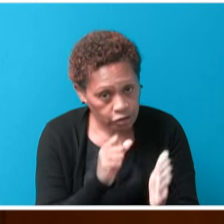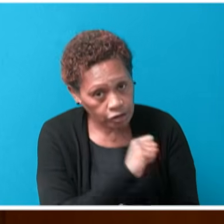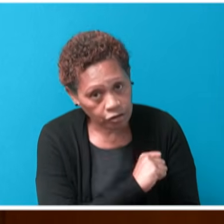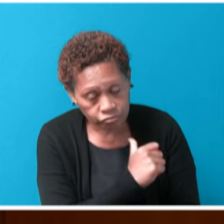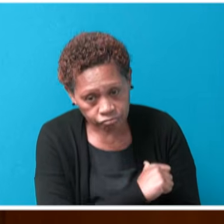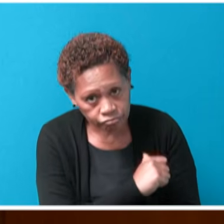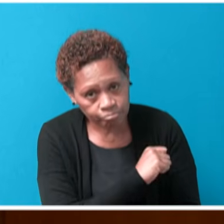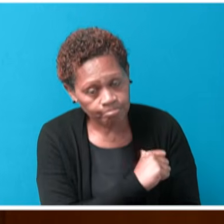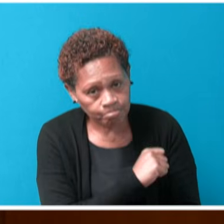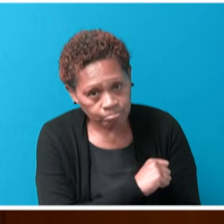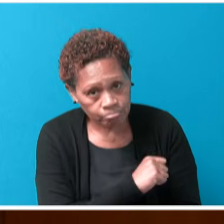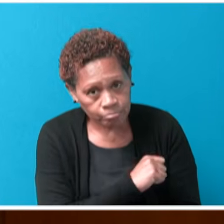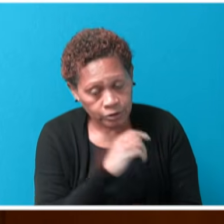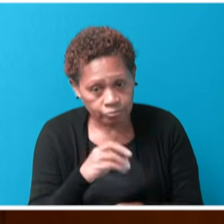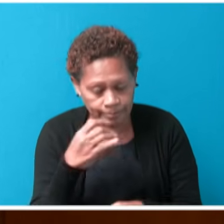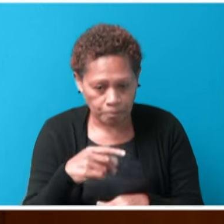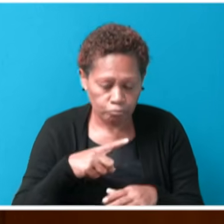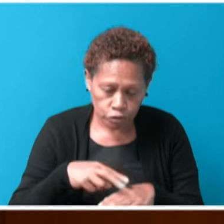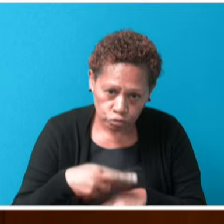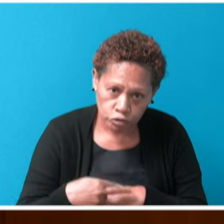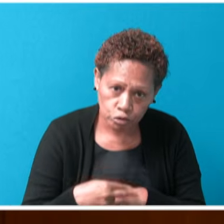nurturing and sustaining trust.